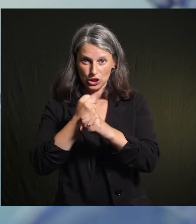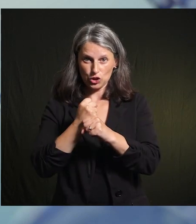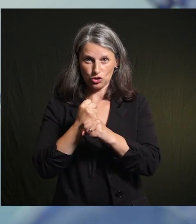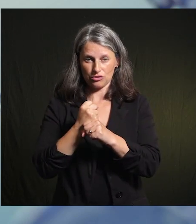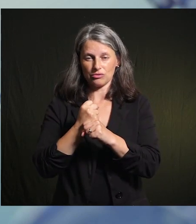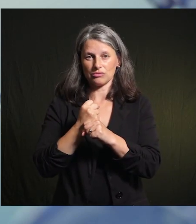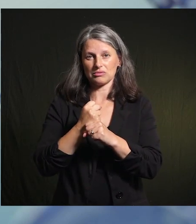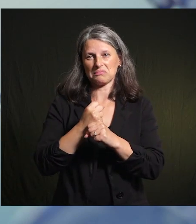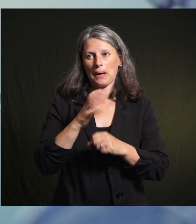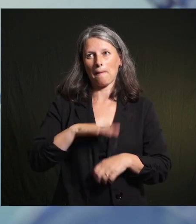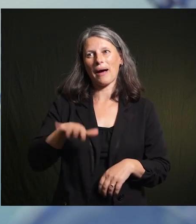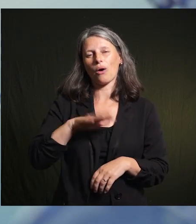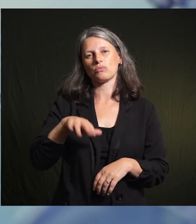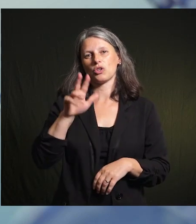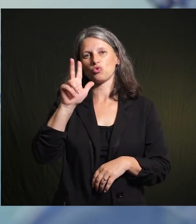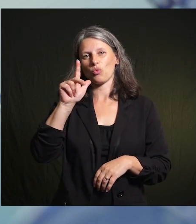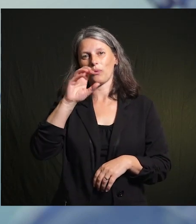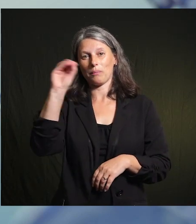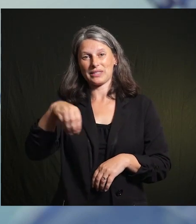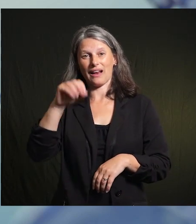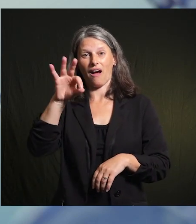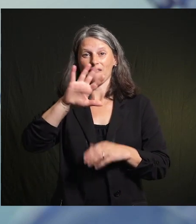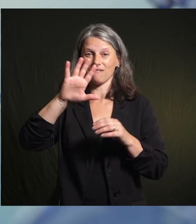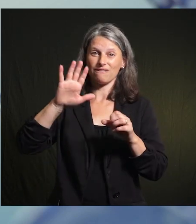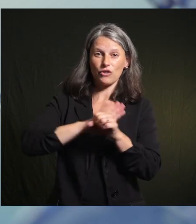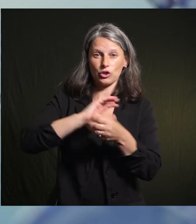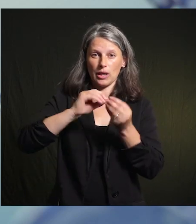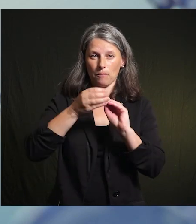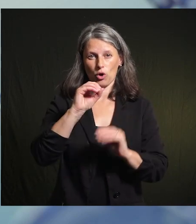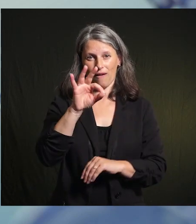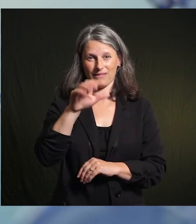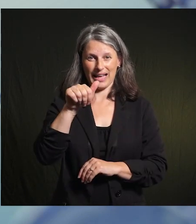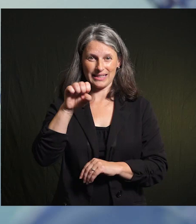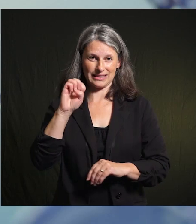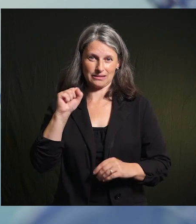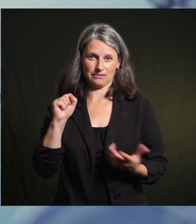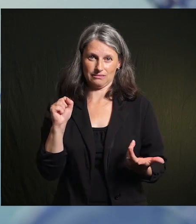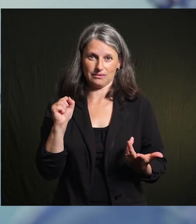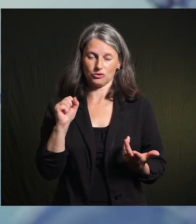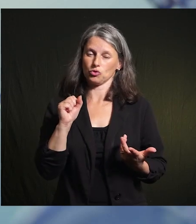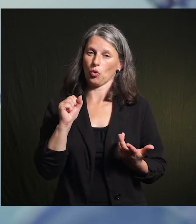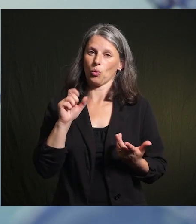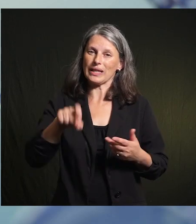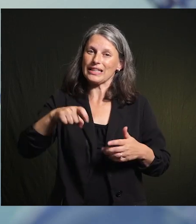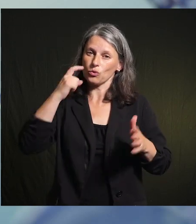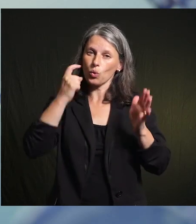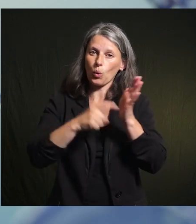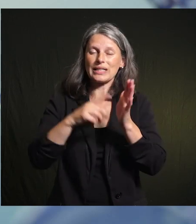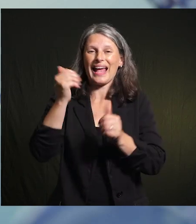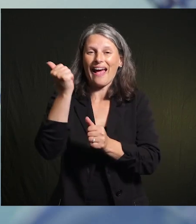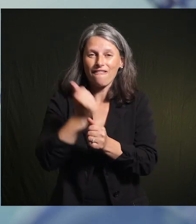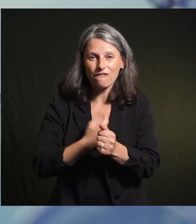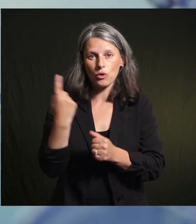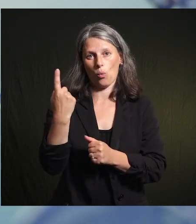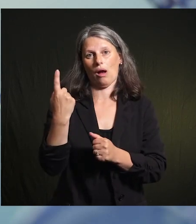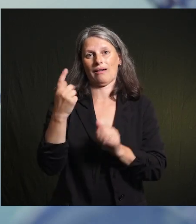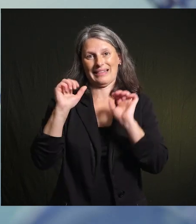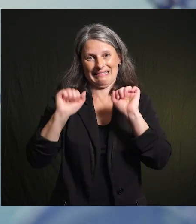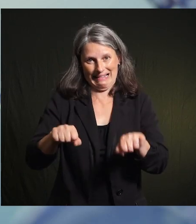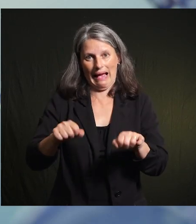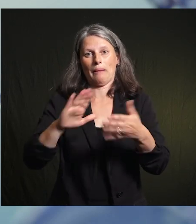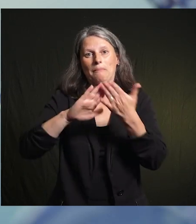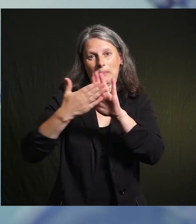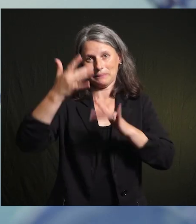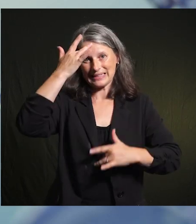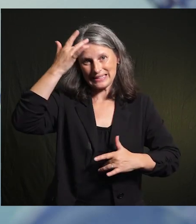bracket are about 23% of all of our cases in total. So we need to recognize that everyone is vulnerable